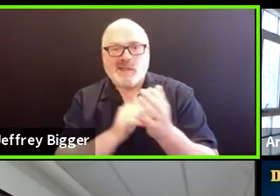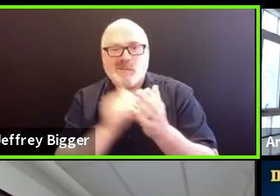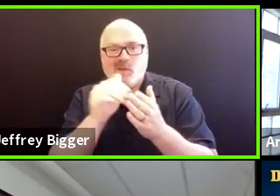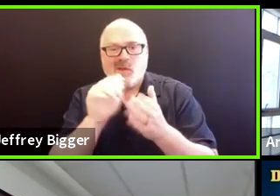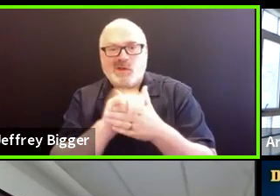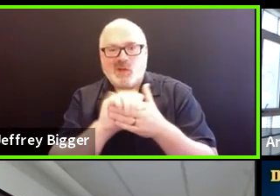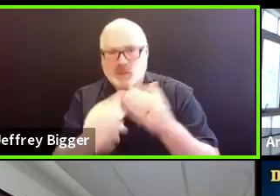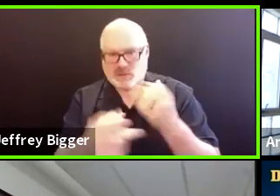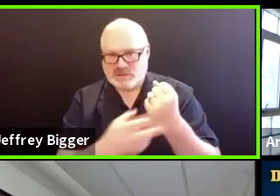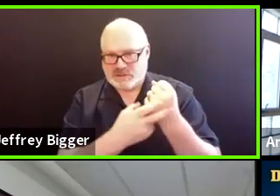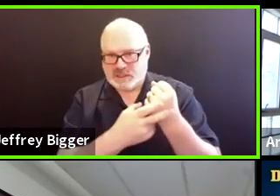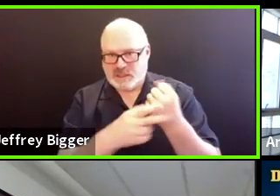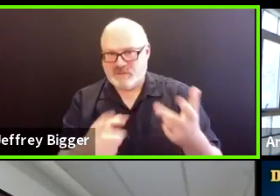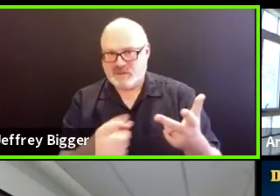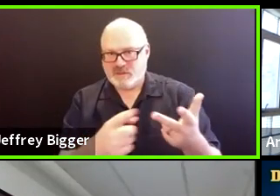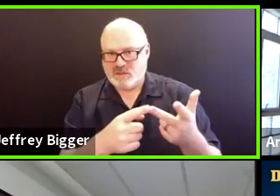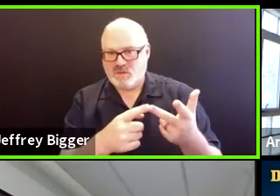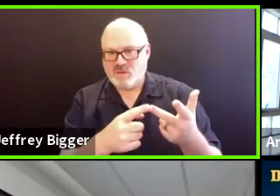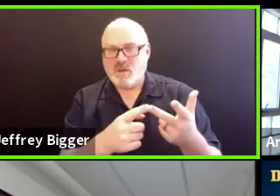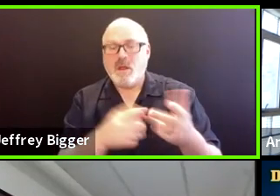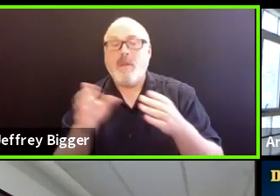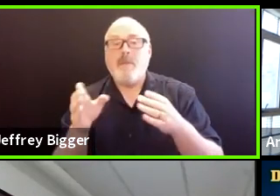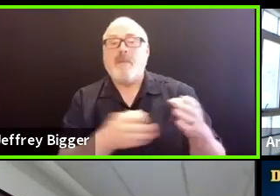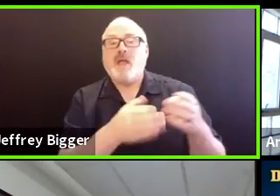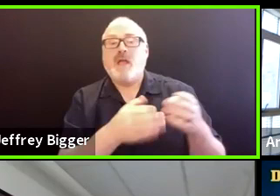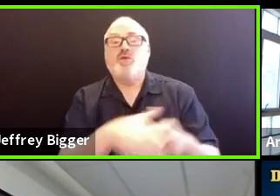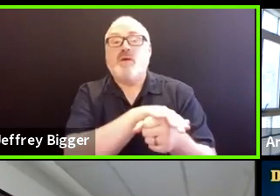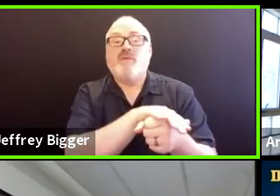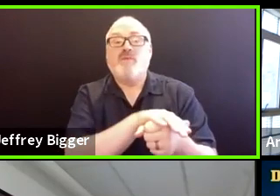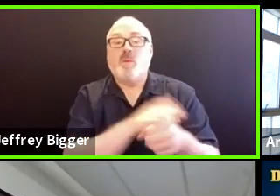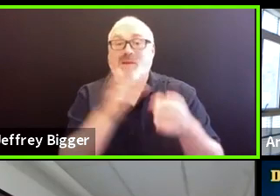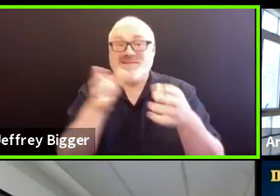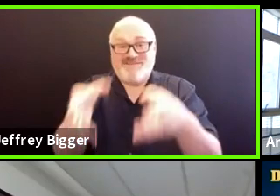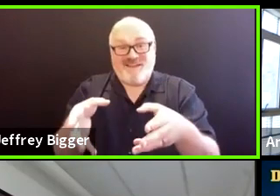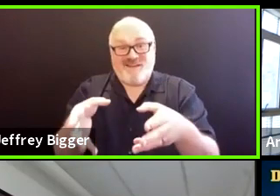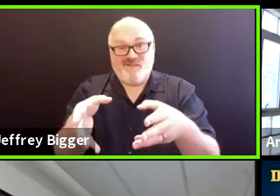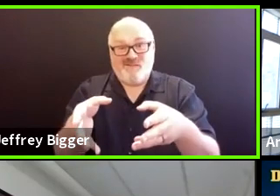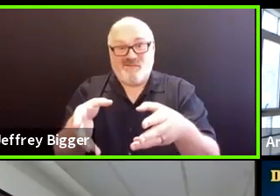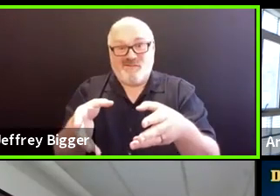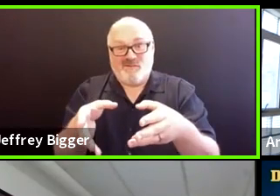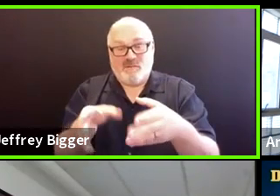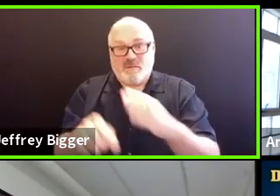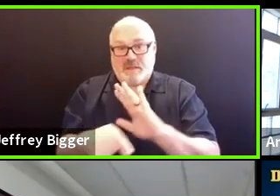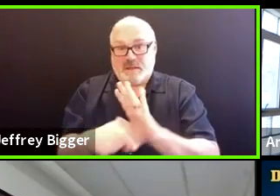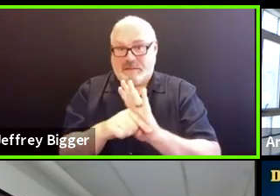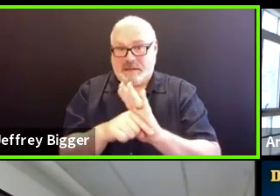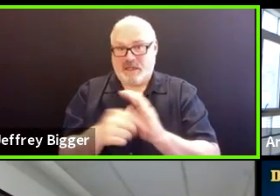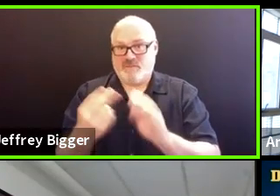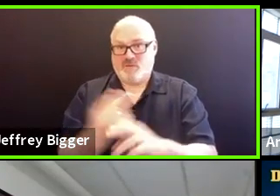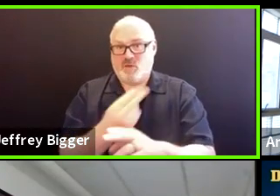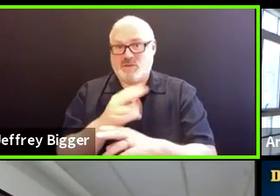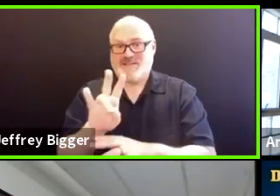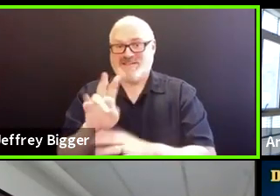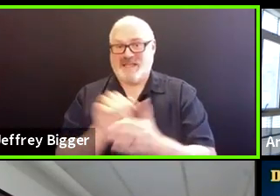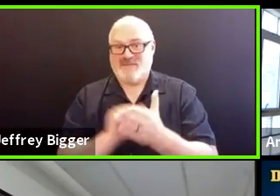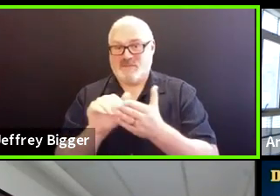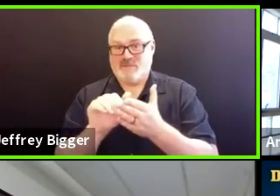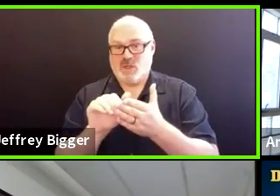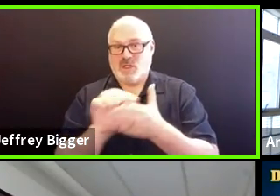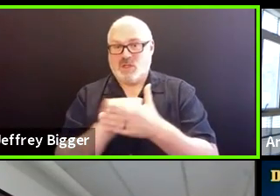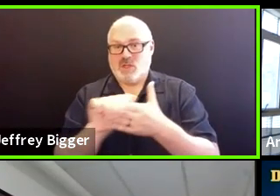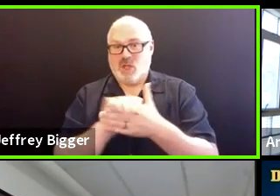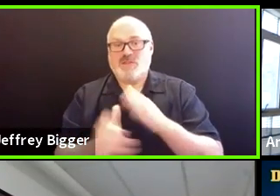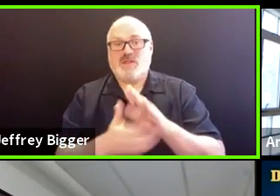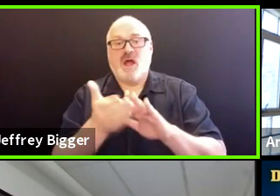savings. And three, we plan to cover the remainder of the deficit by using about $7 million in operating reserves.